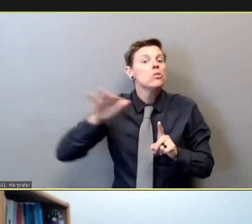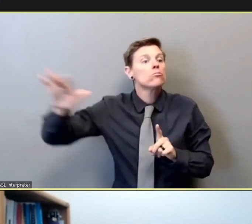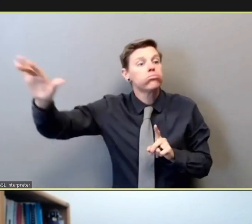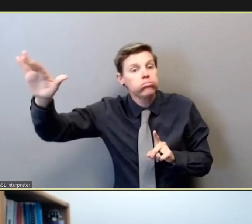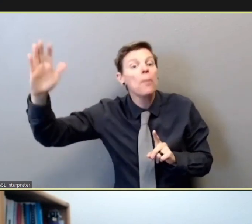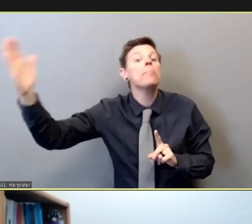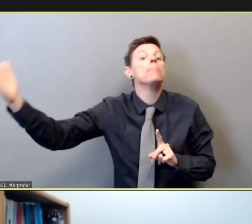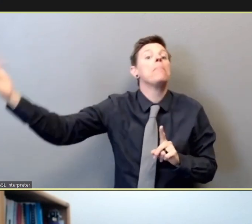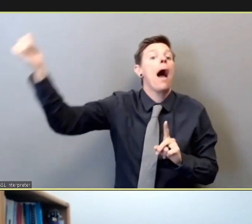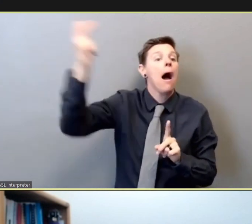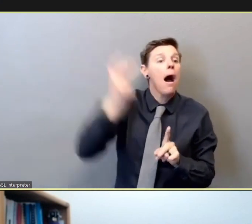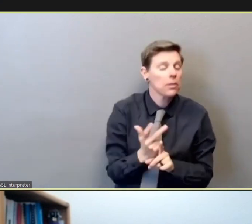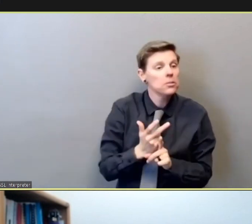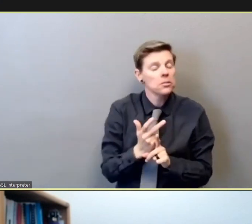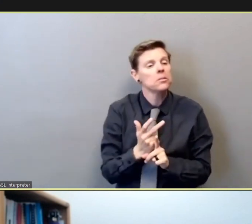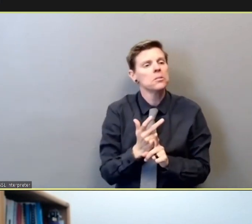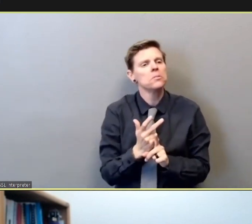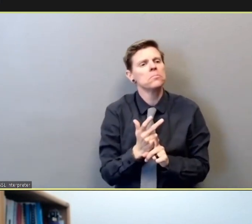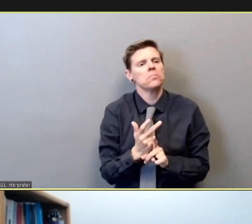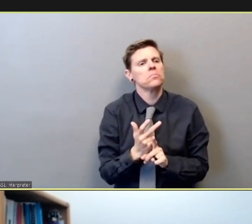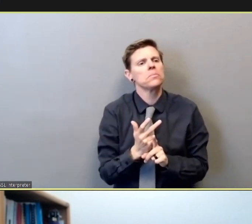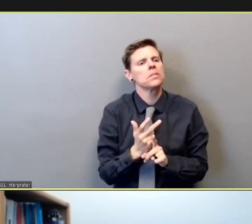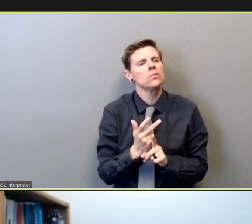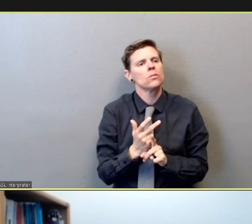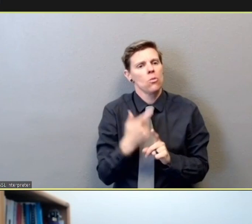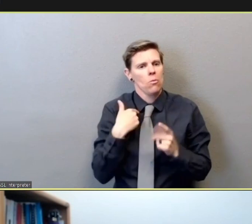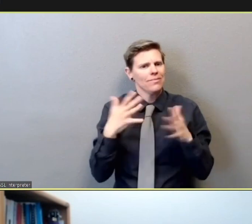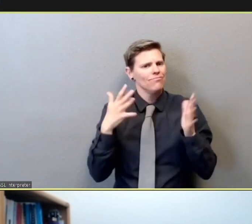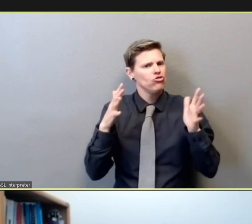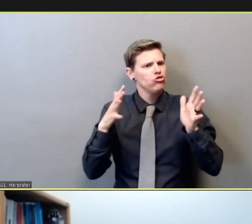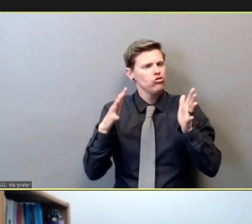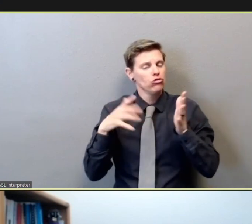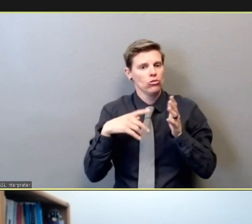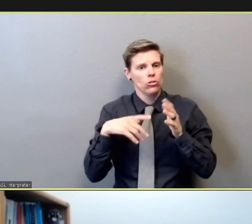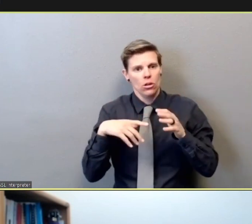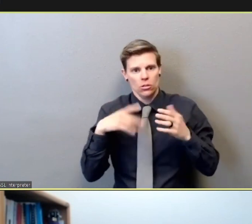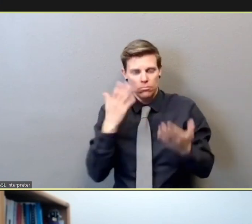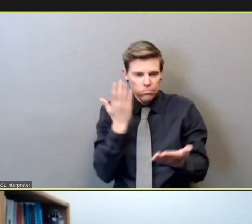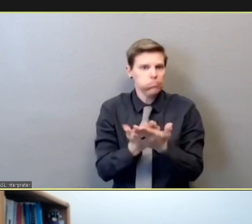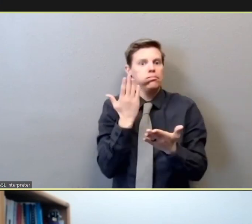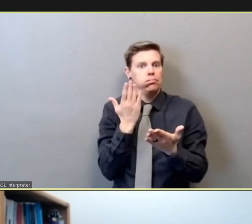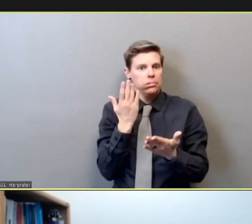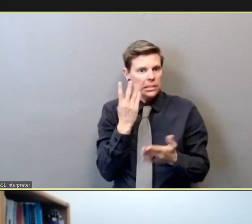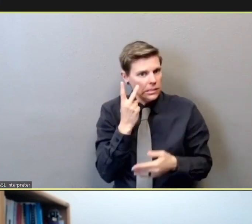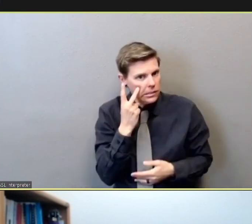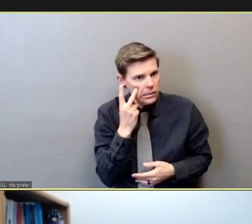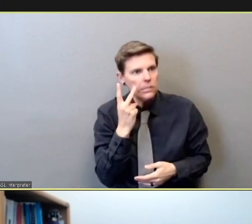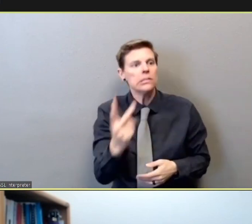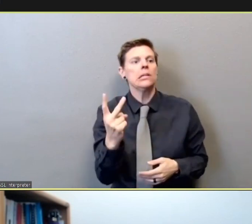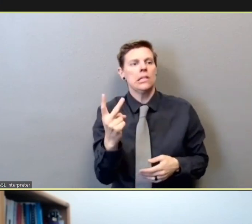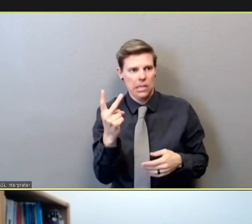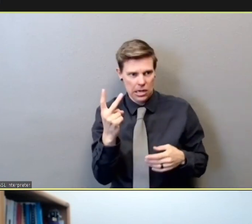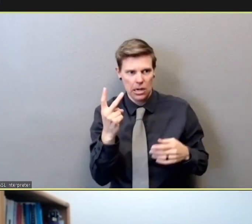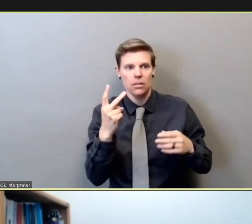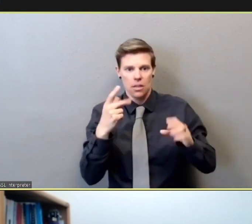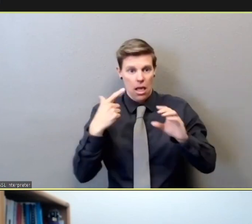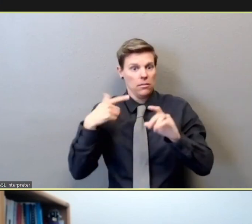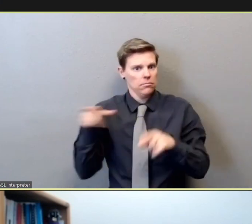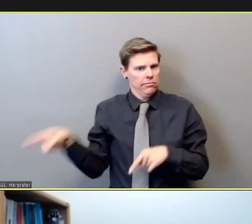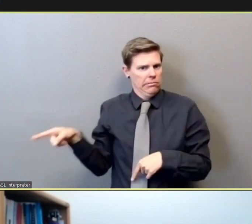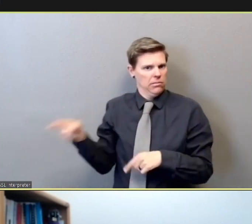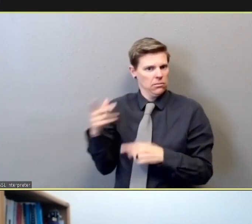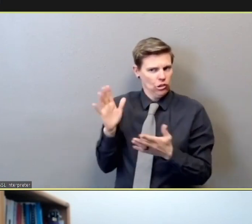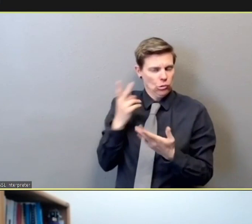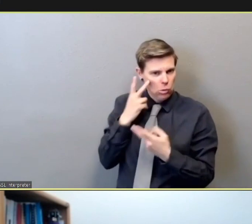example, we showed you some numbers today about El Paso. If they're coming from a place across a border that has a case